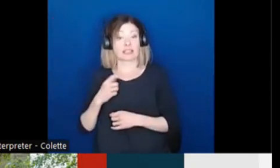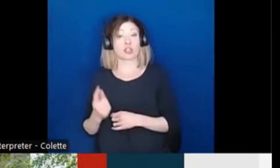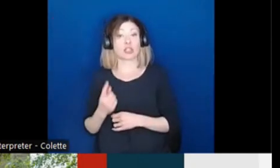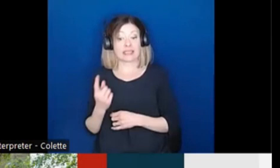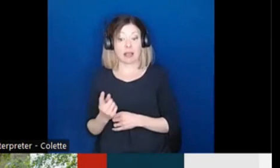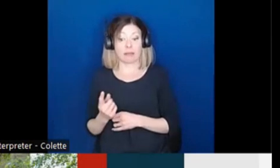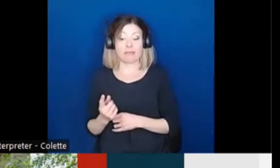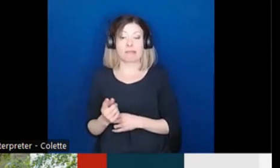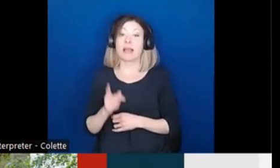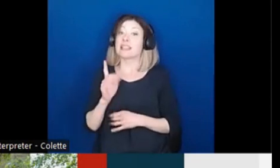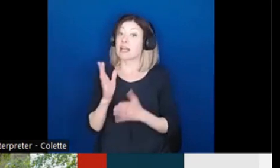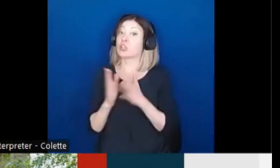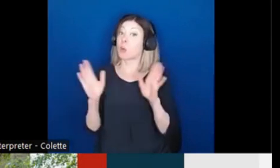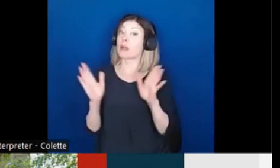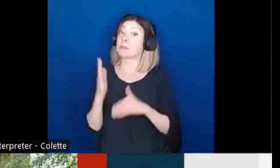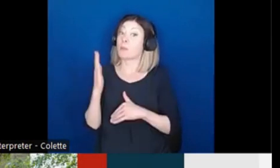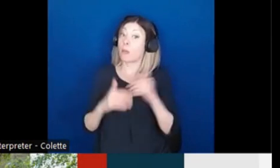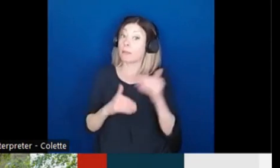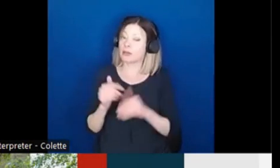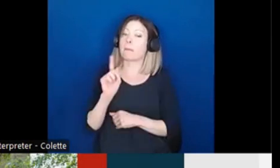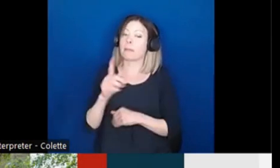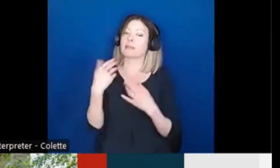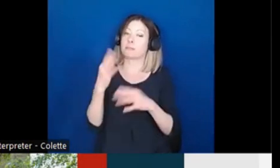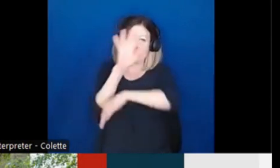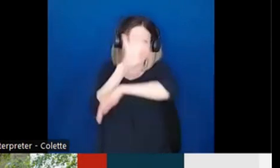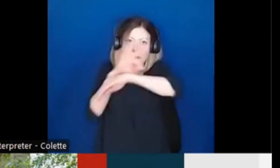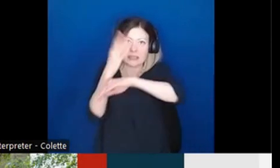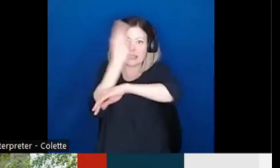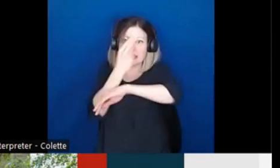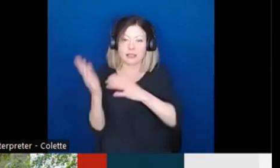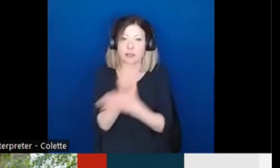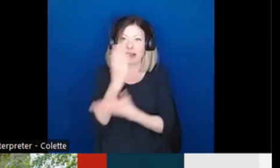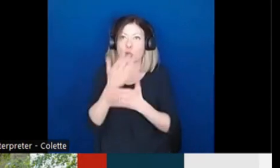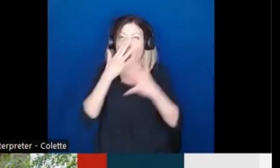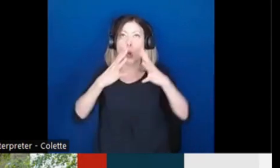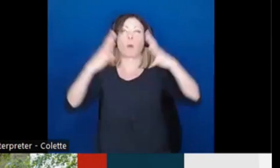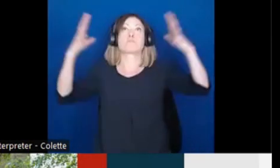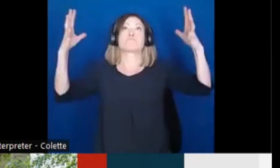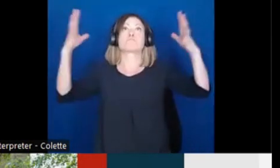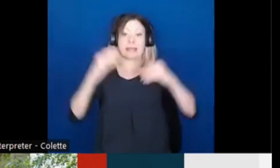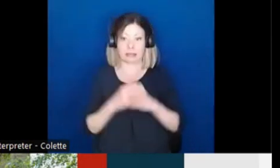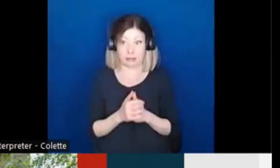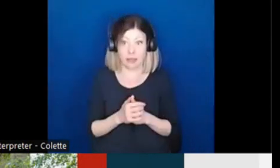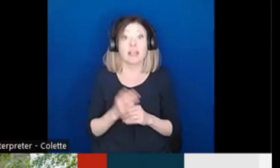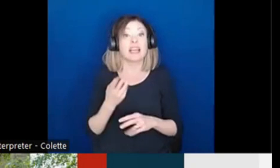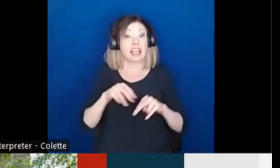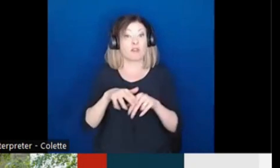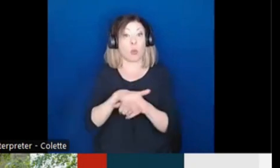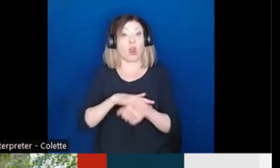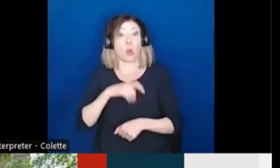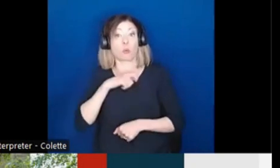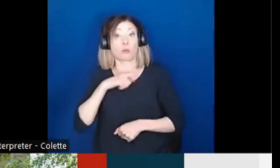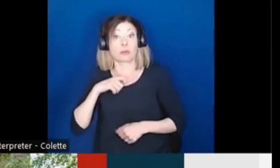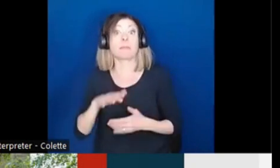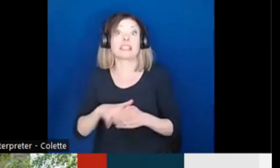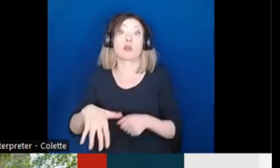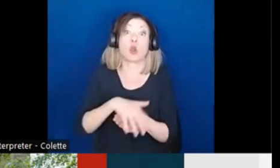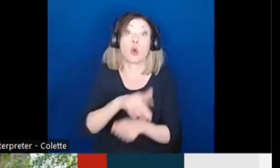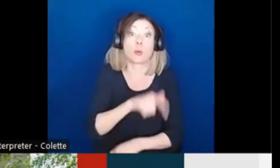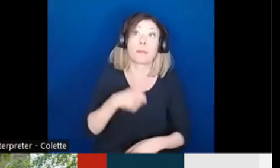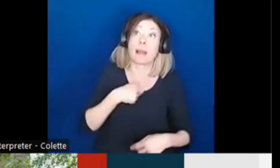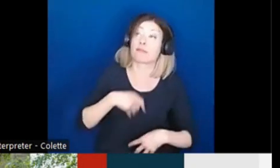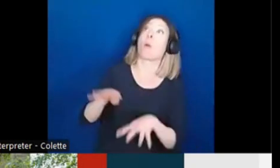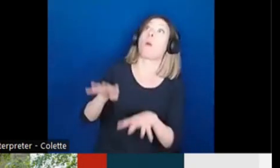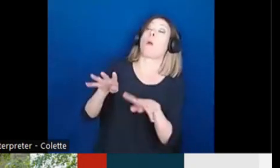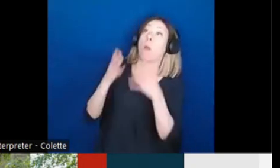quite imposing. You were the Church of England ministers, locals had to look up to you, so you were given quite a nice house to live